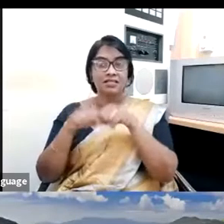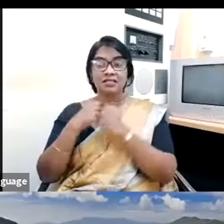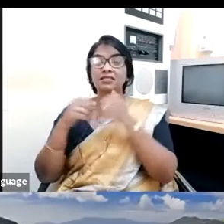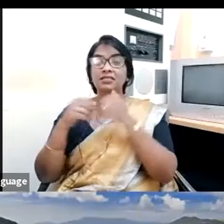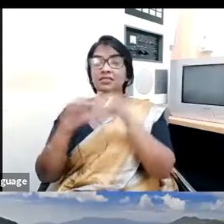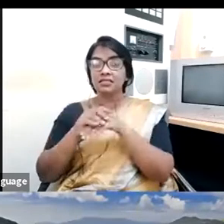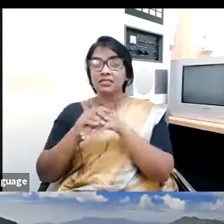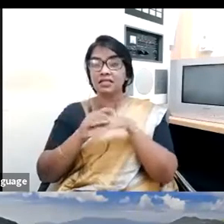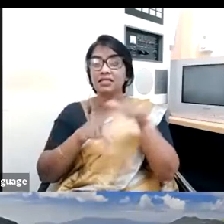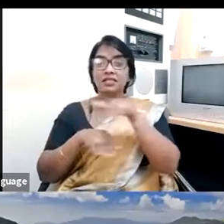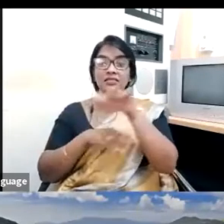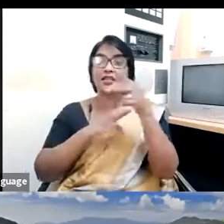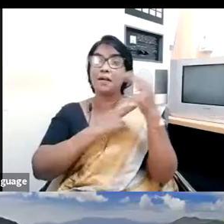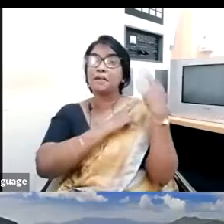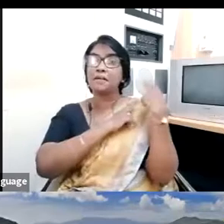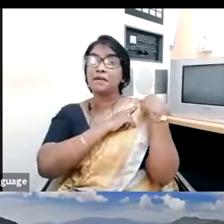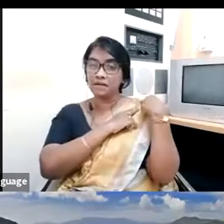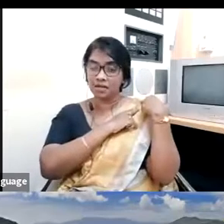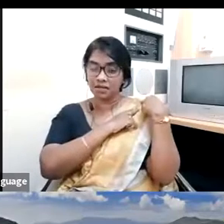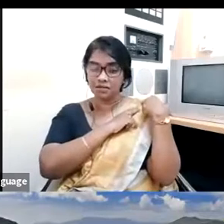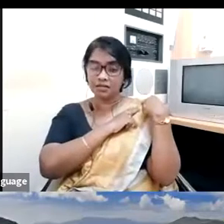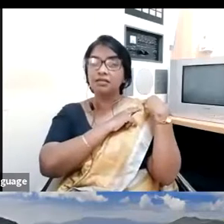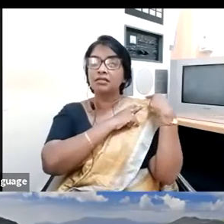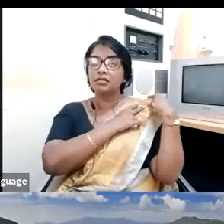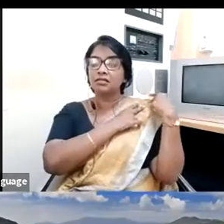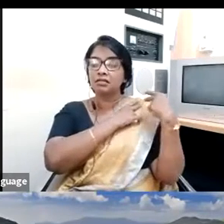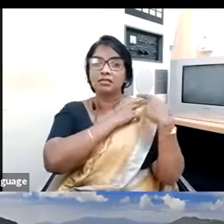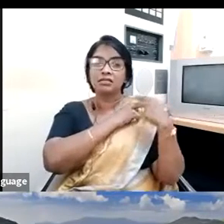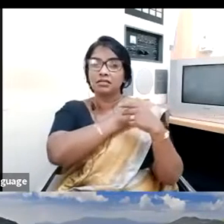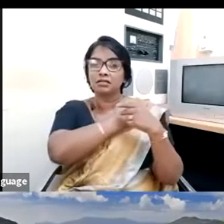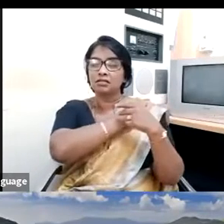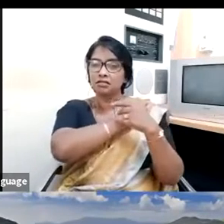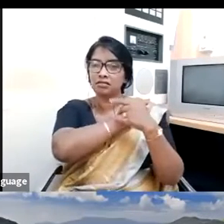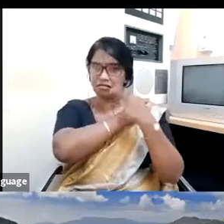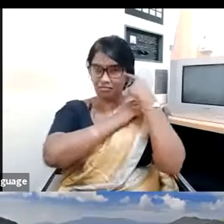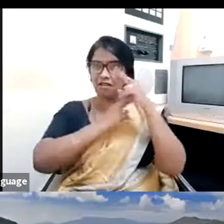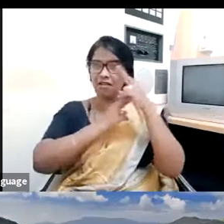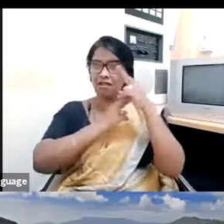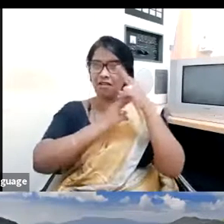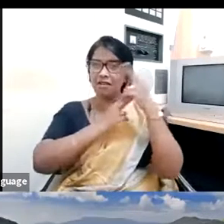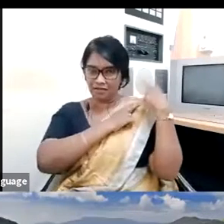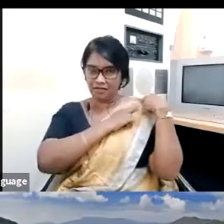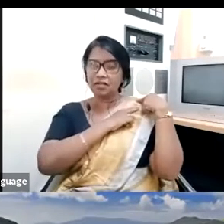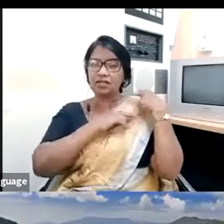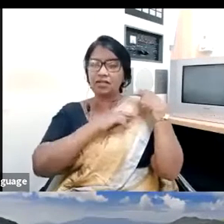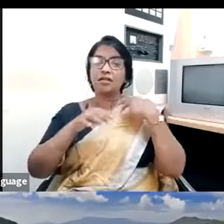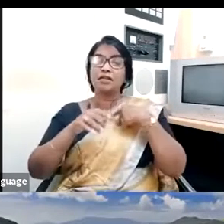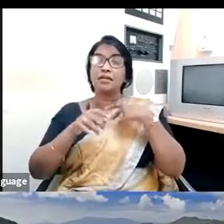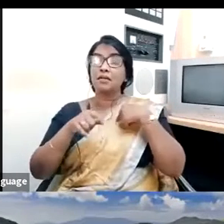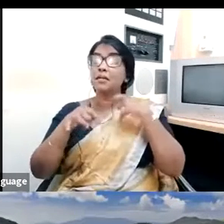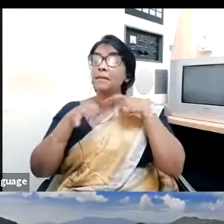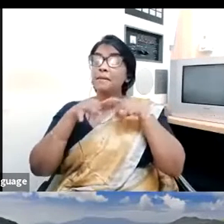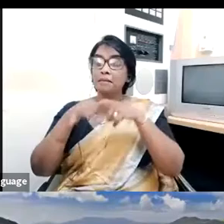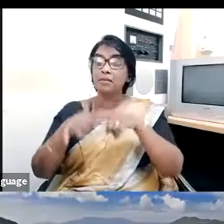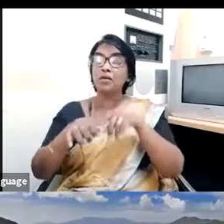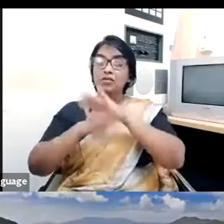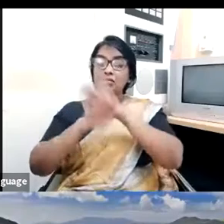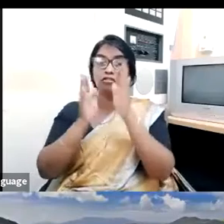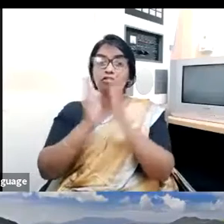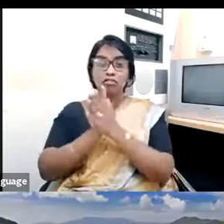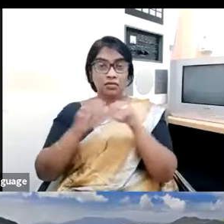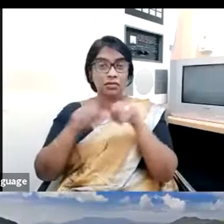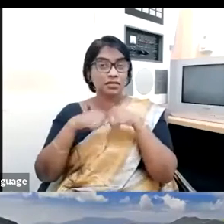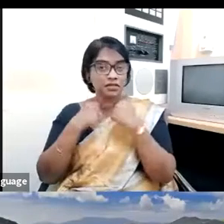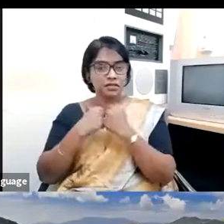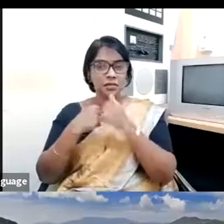through some activities. My problem is, do all corporates act honestly to protect the environment? So Bhatia,